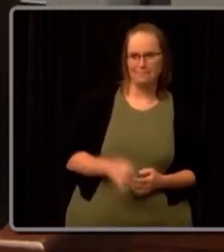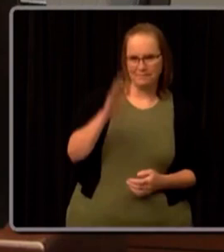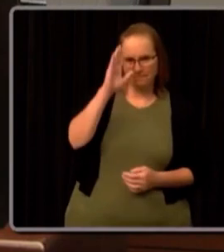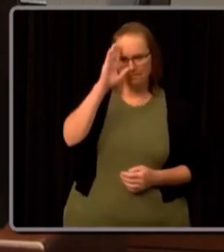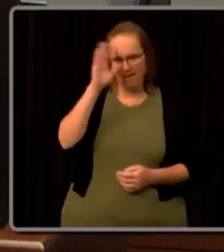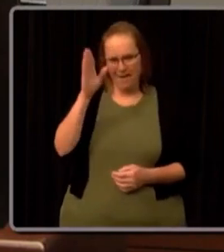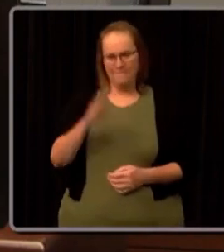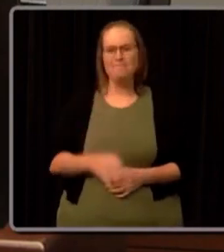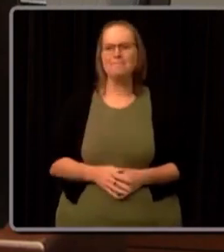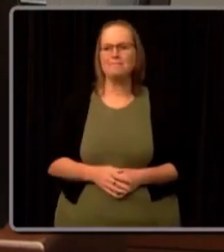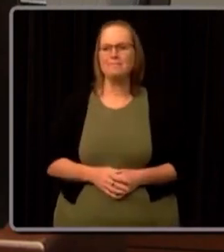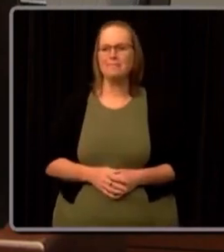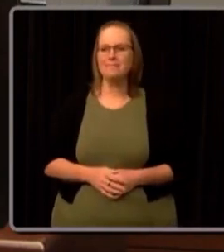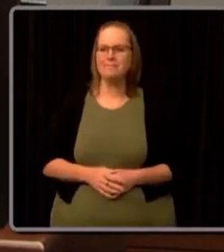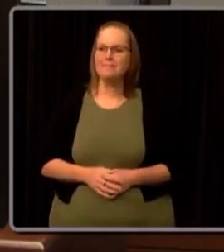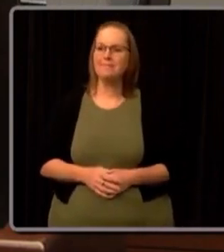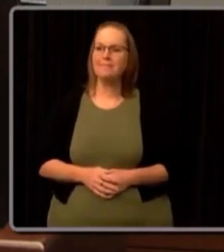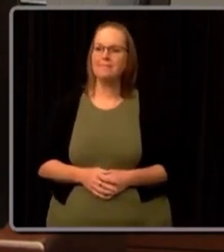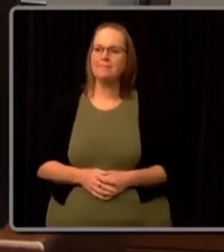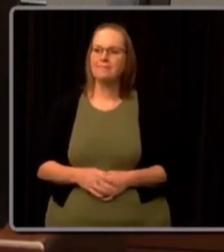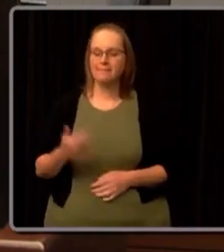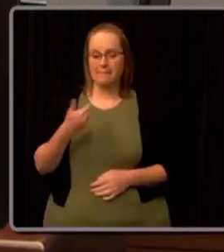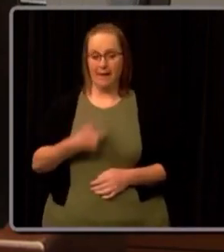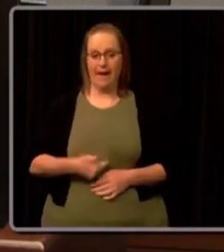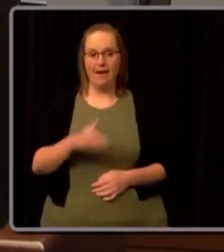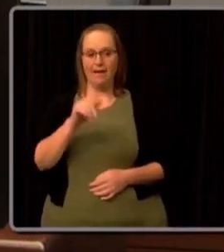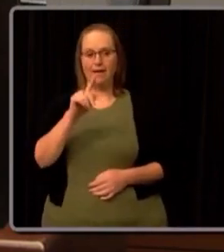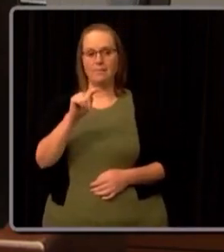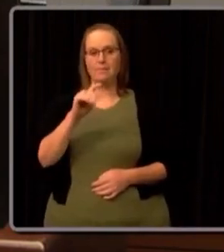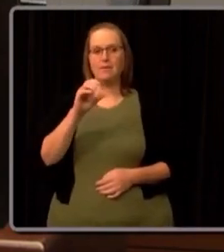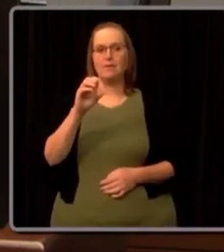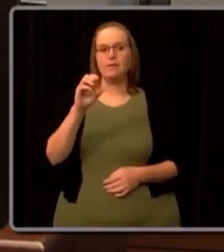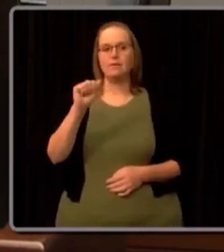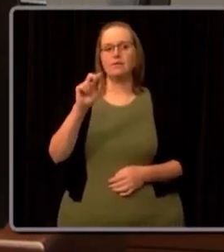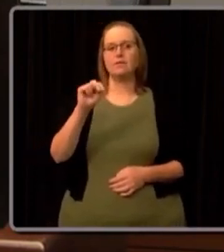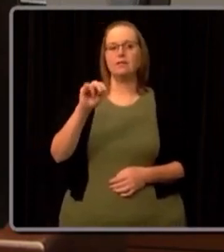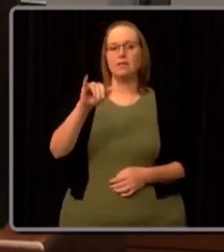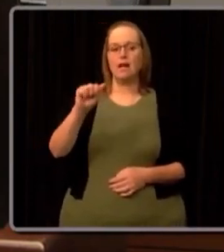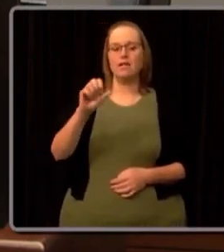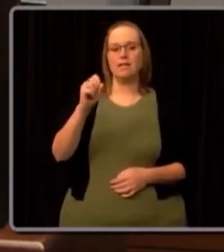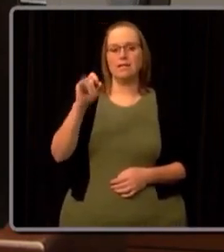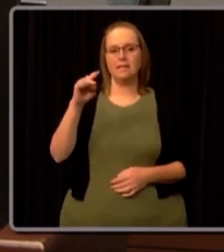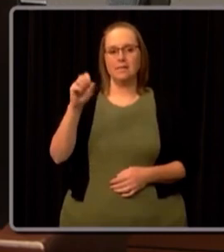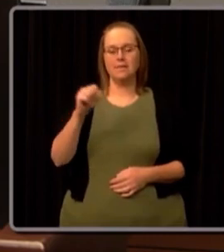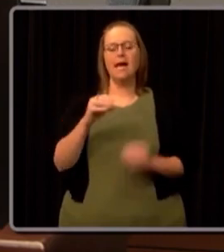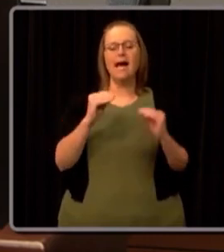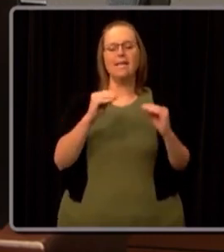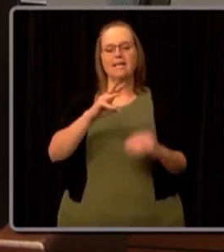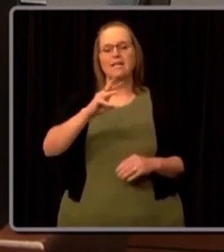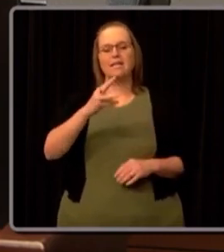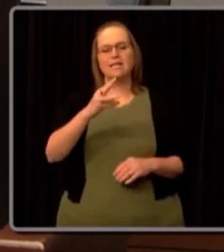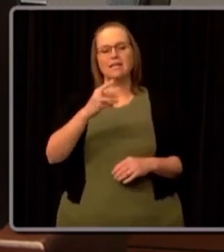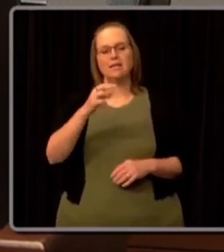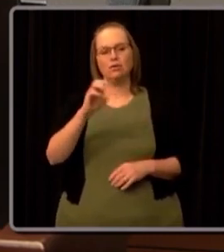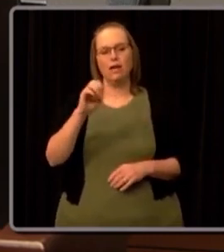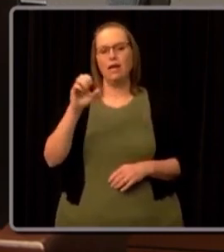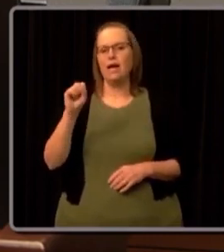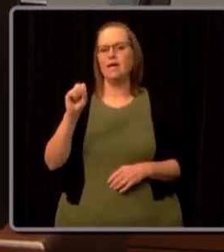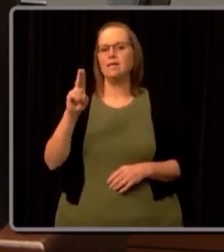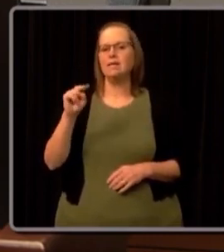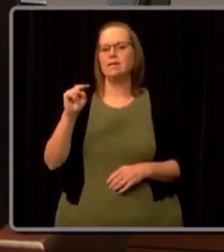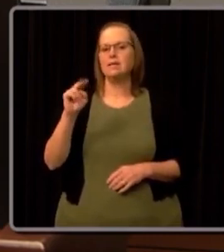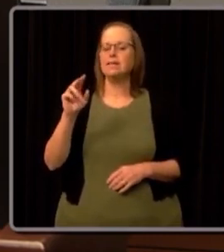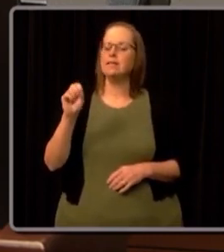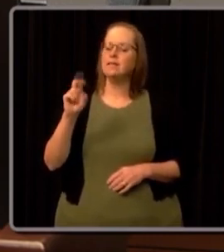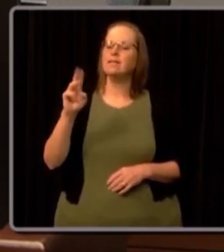Hi there. Can you hear me? I am Tanya Sims, and I teach 6th grade at Summit Trail, so I'm speaking to you today from a middle school